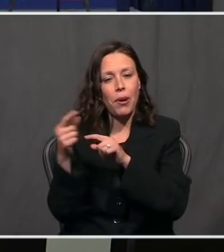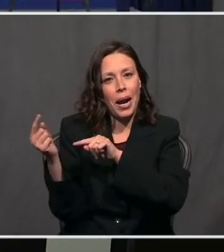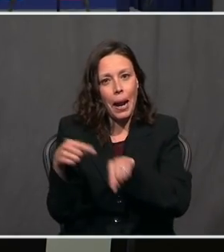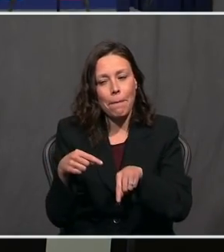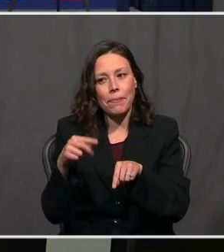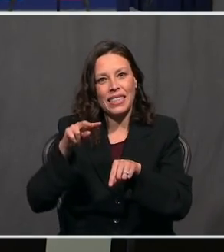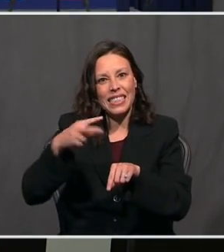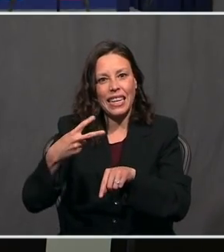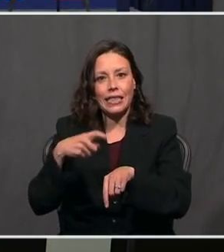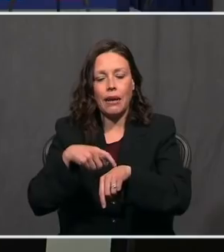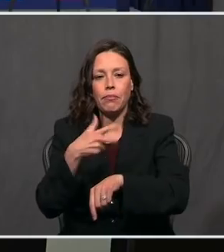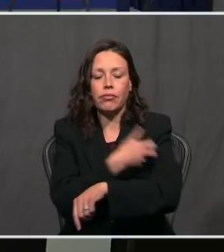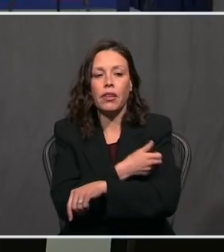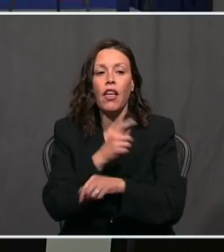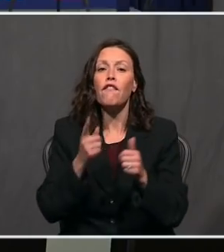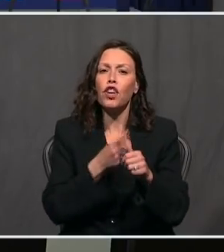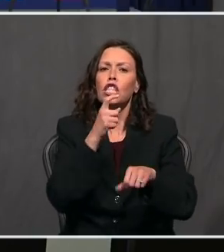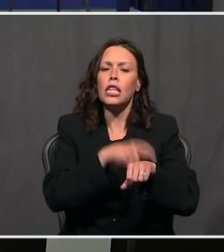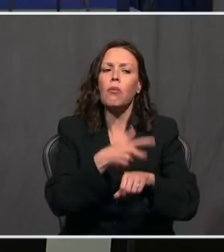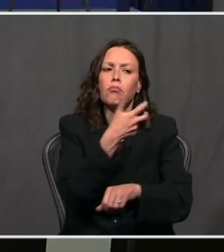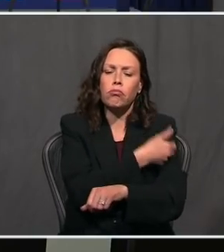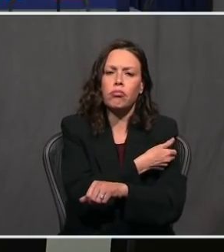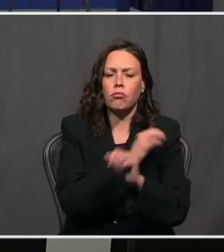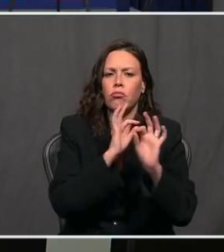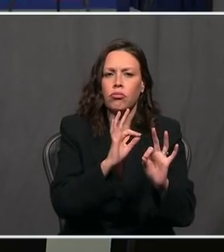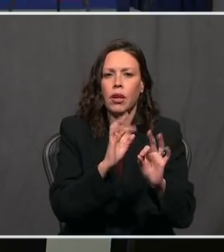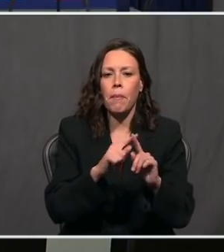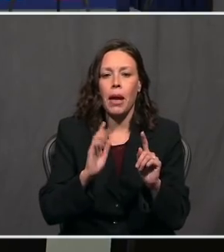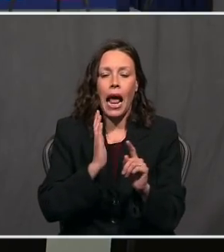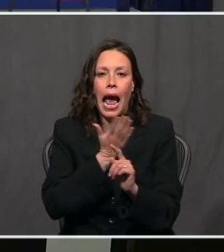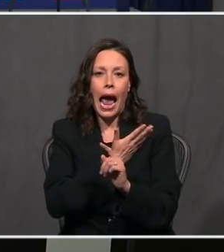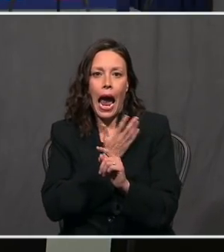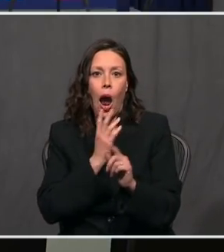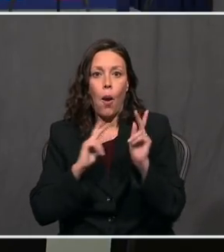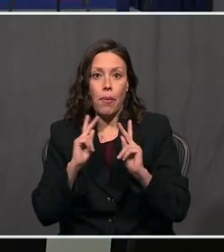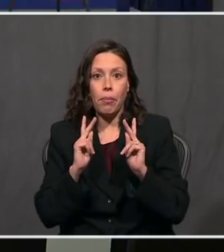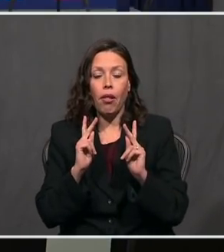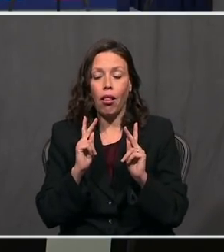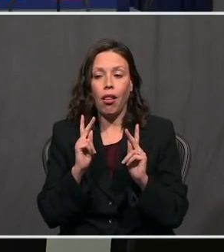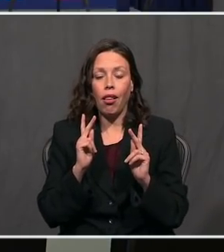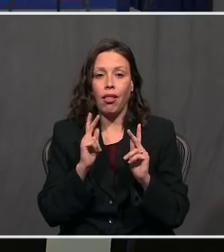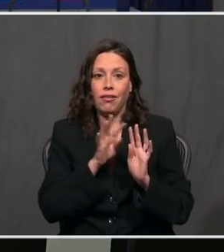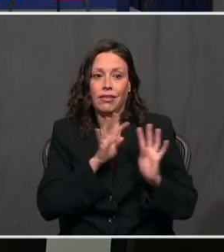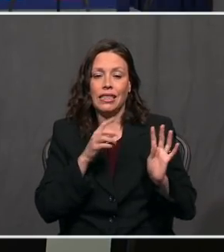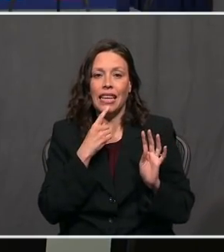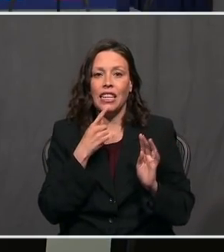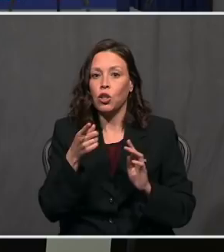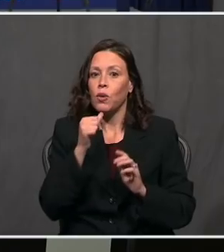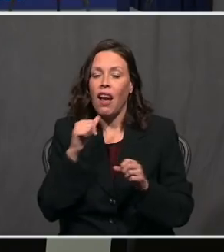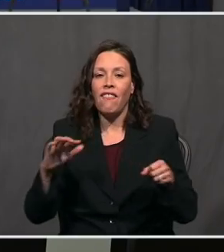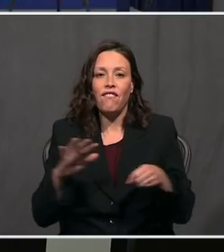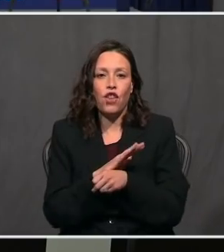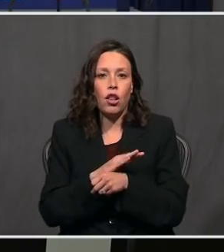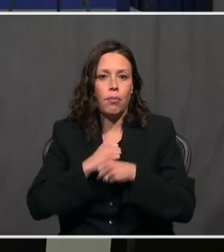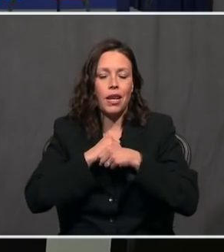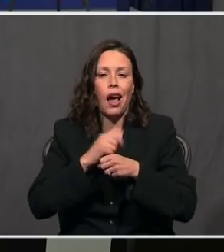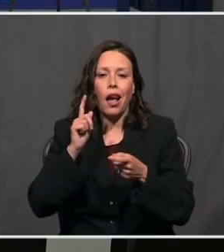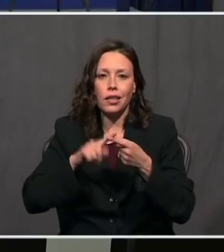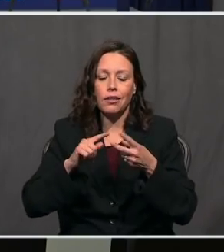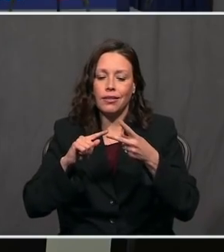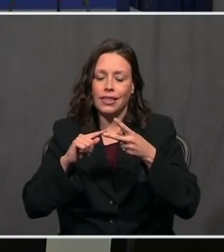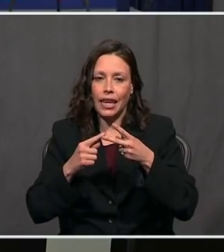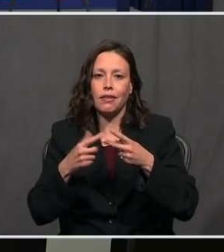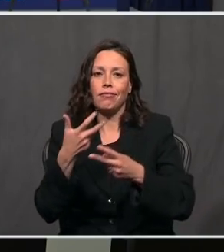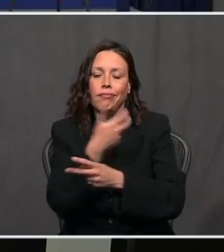that second dose. I think the first dose helps, but, you know, our clinical people say that, you know, you're not going to be totally protected unless you get that second